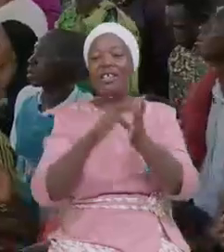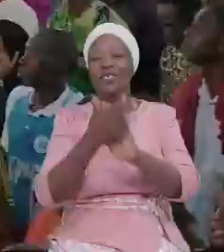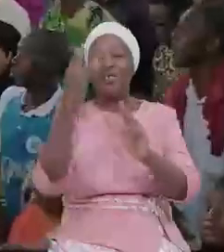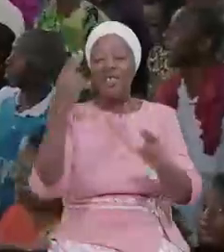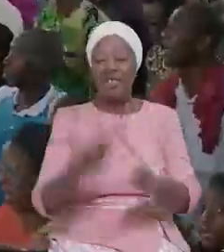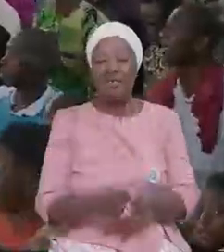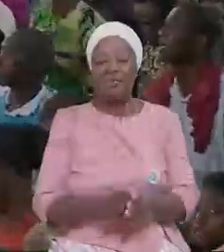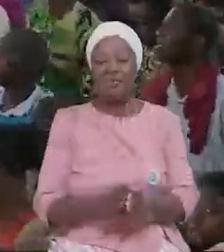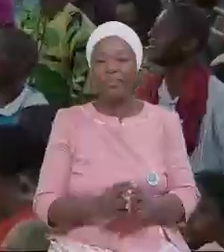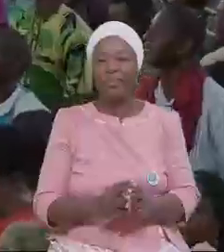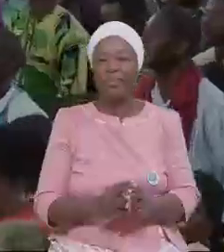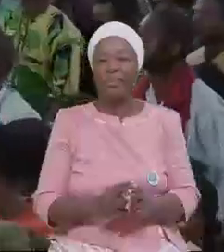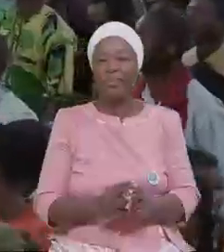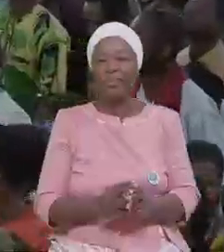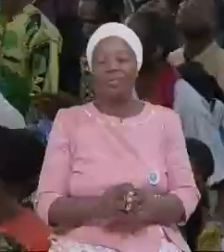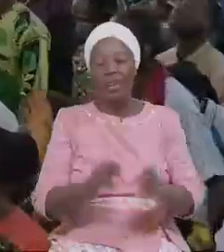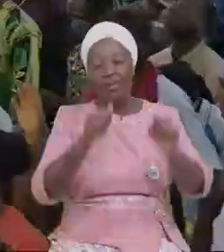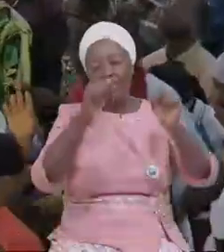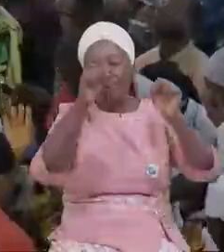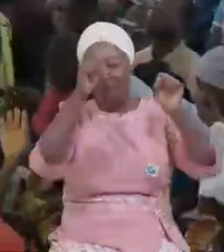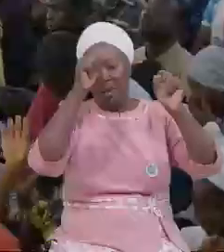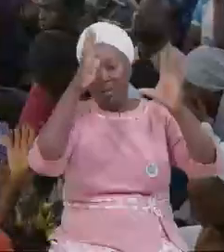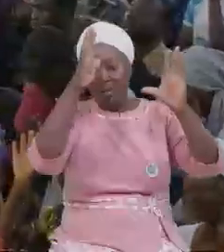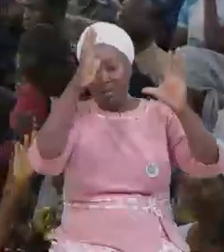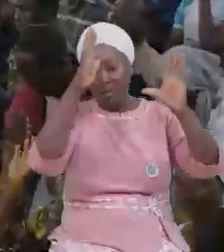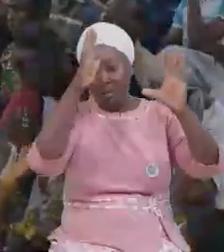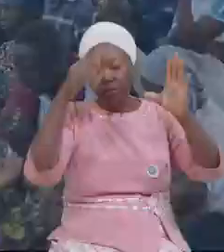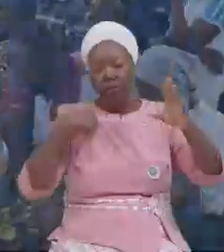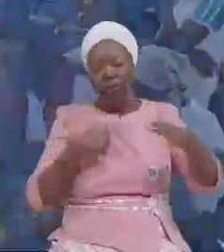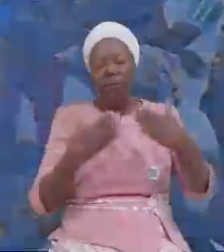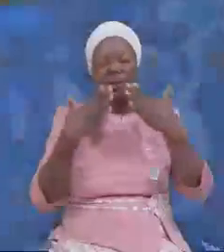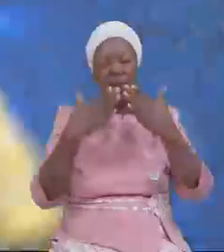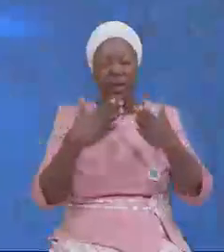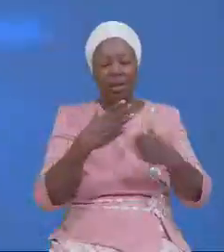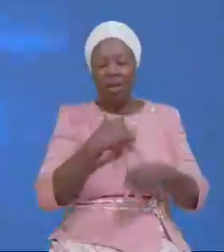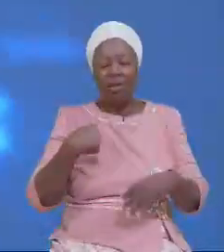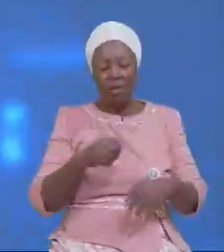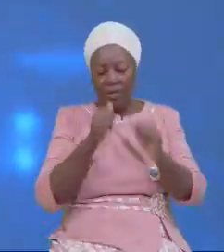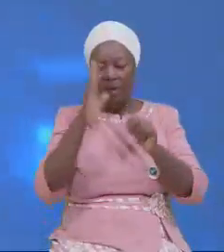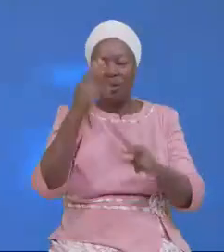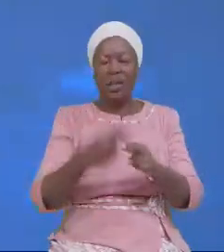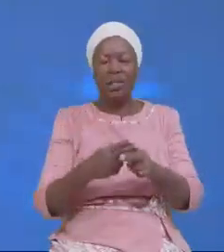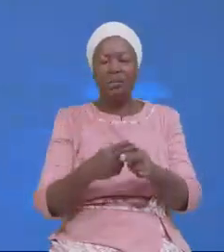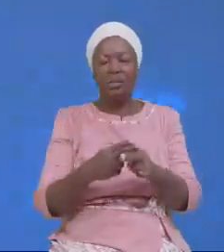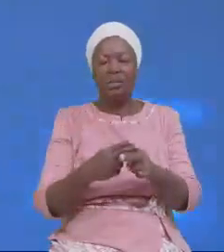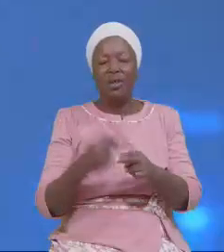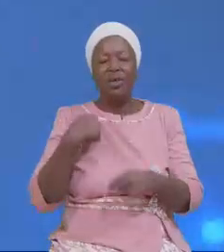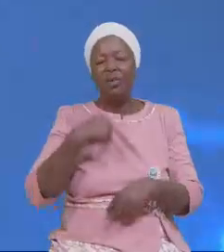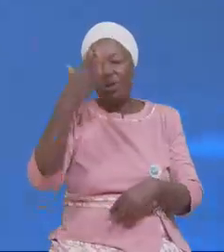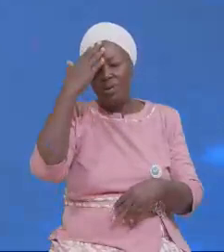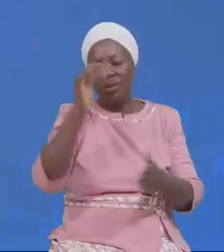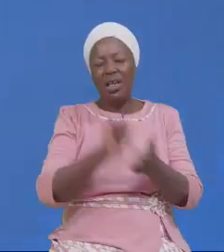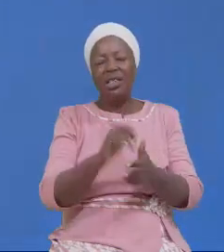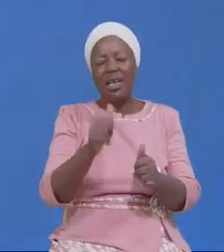name. Father, we thank you and bless your name. We know that everything